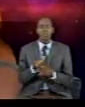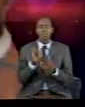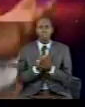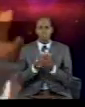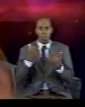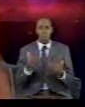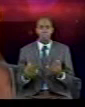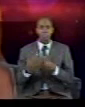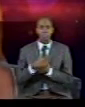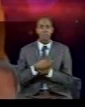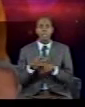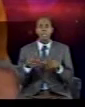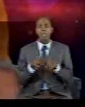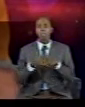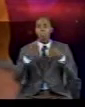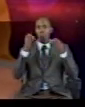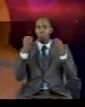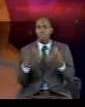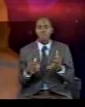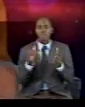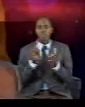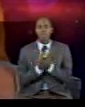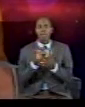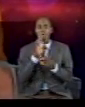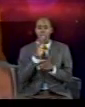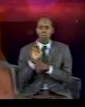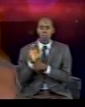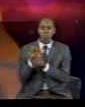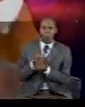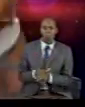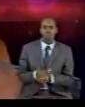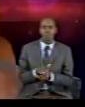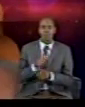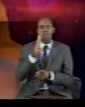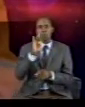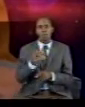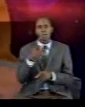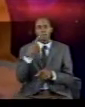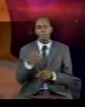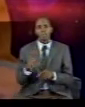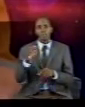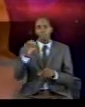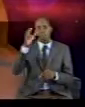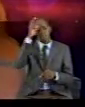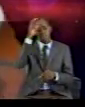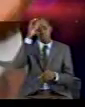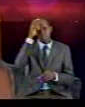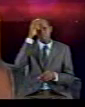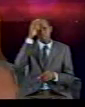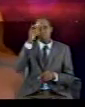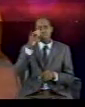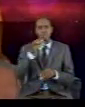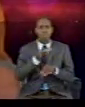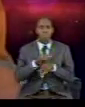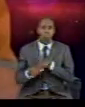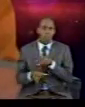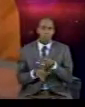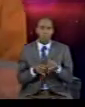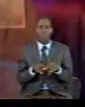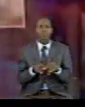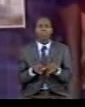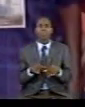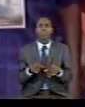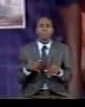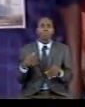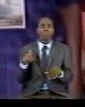as many that are oppressed by the devil, caged into sin, globally we want to pray for